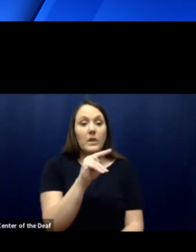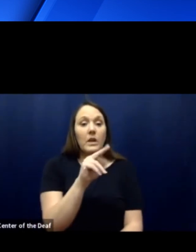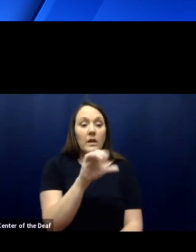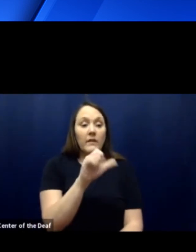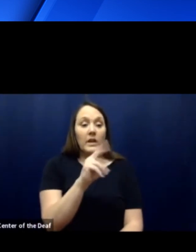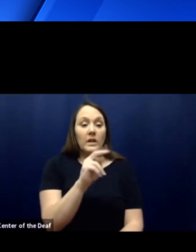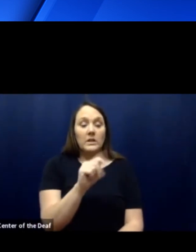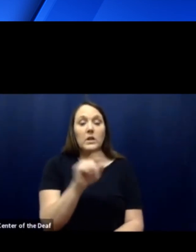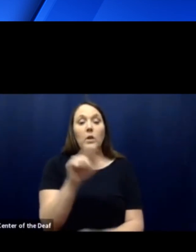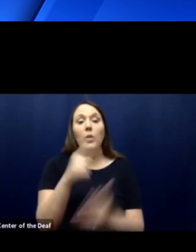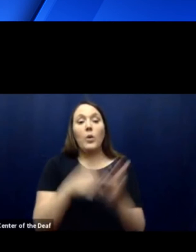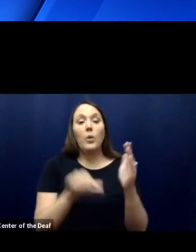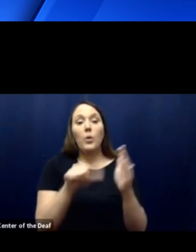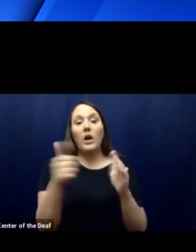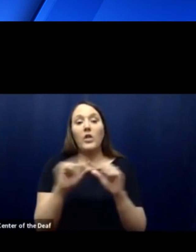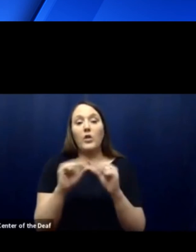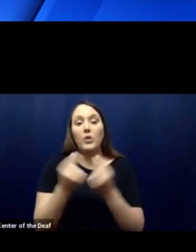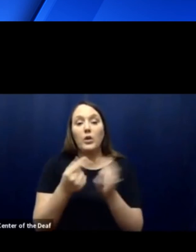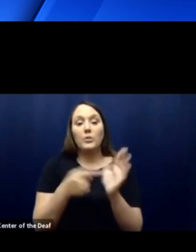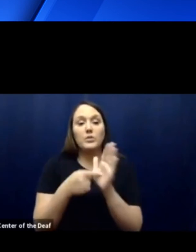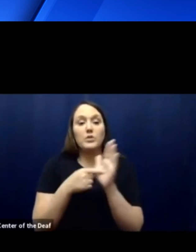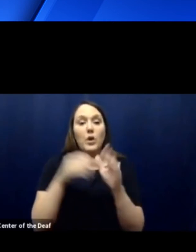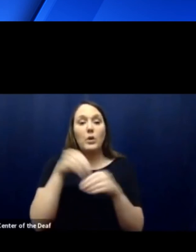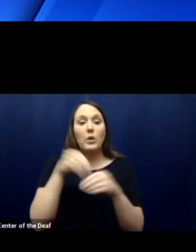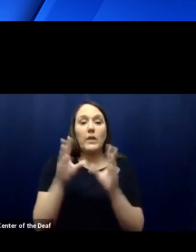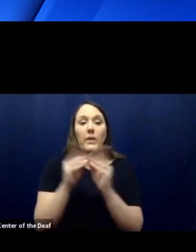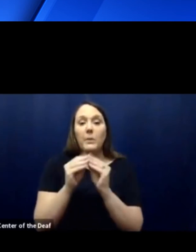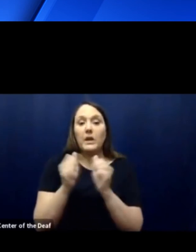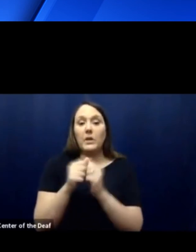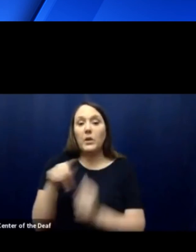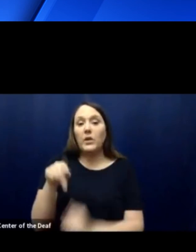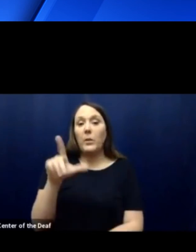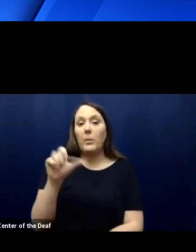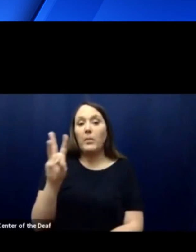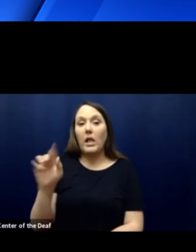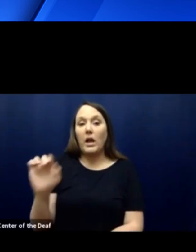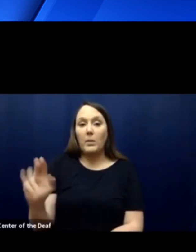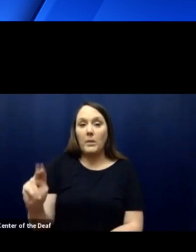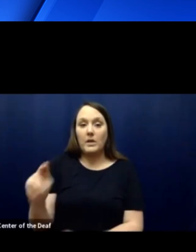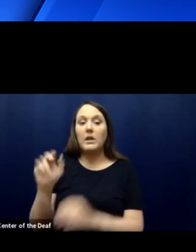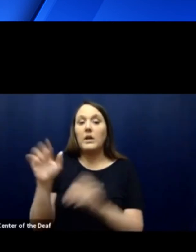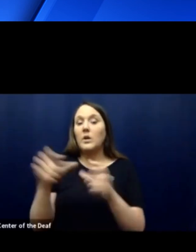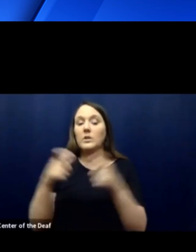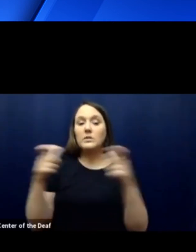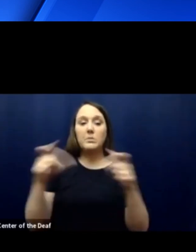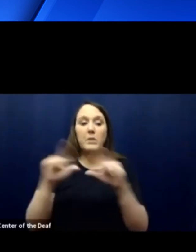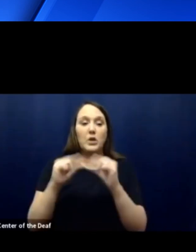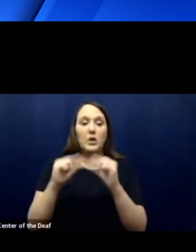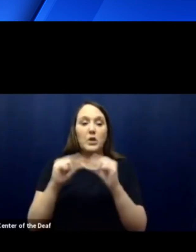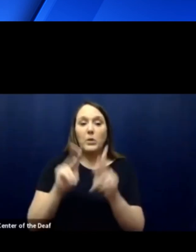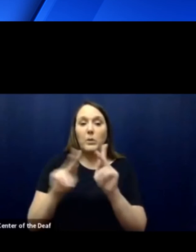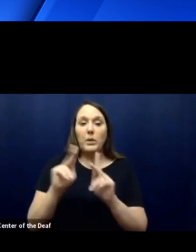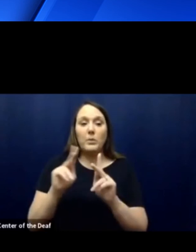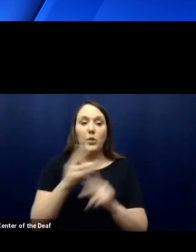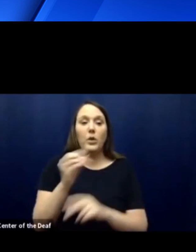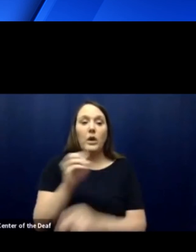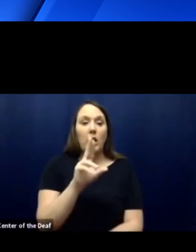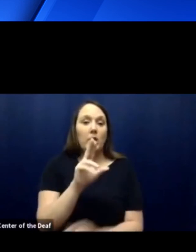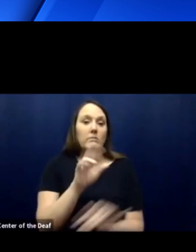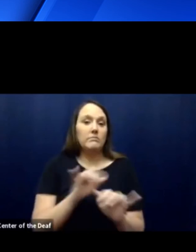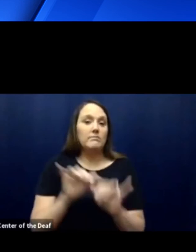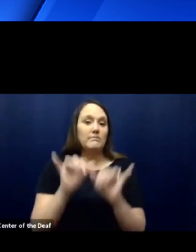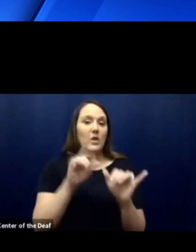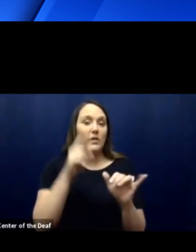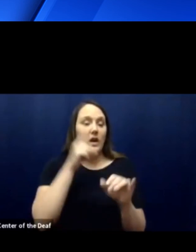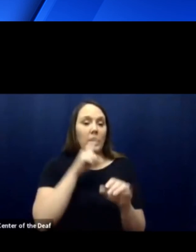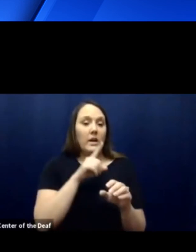what other groups were represented at the meeting with Plowman? It was a large group of people, and again, Unified Command